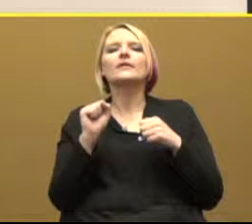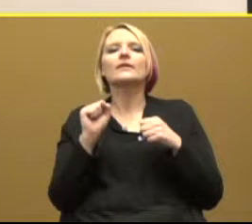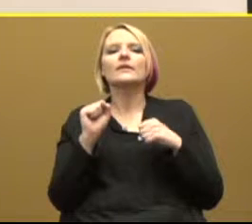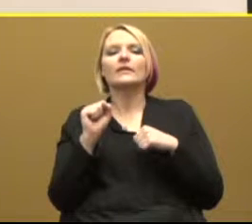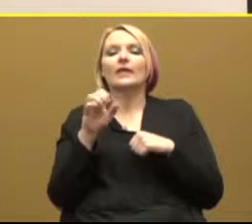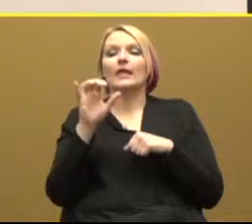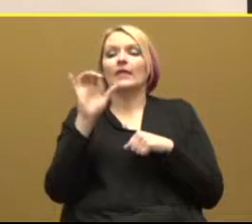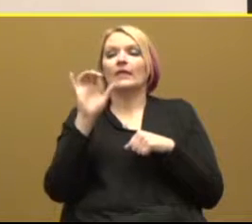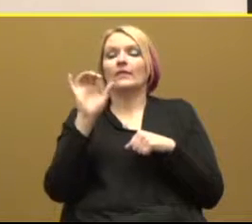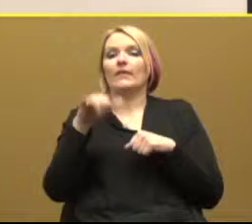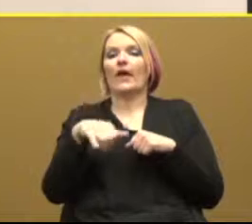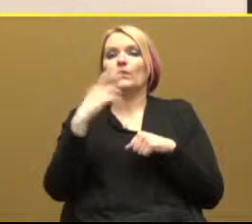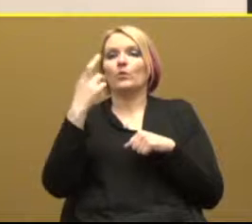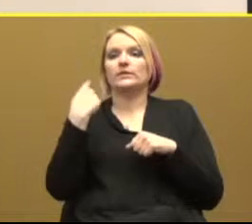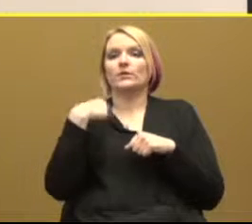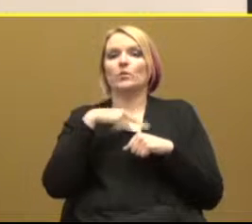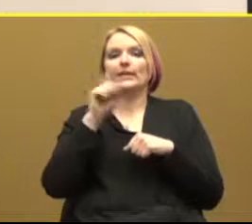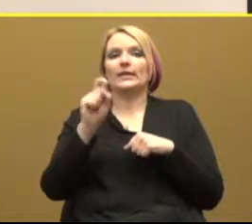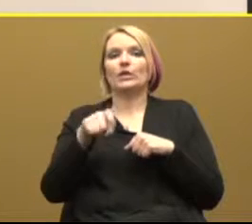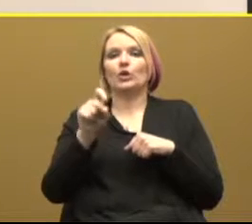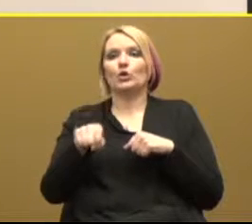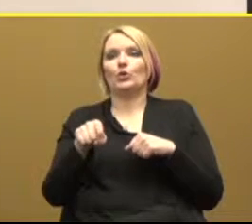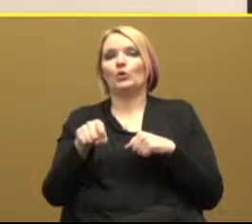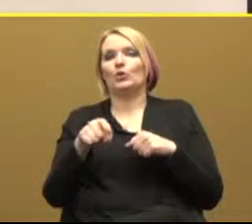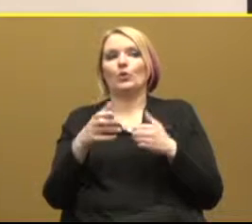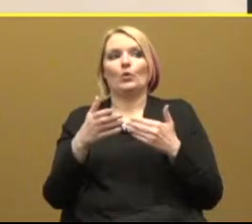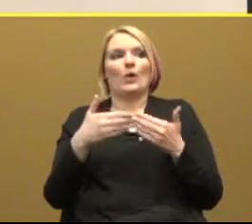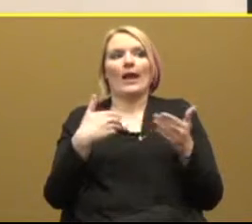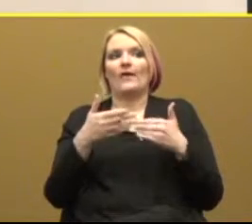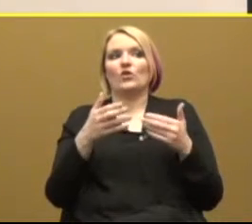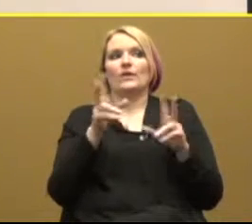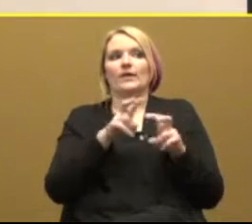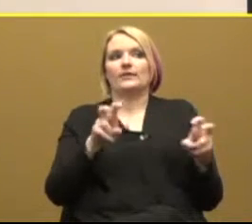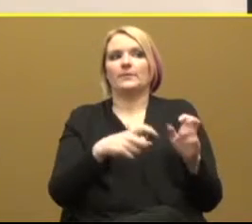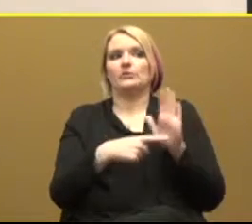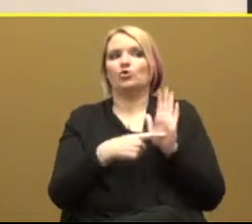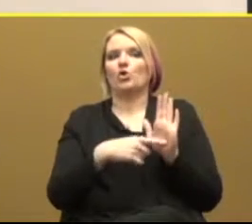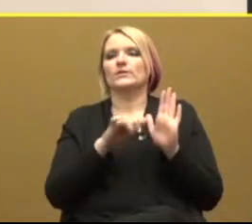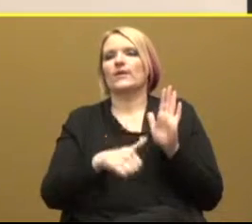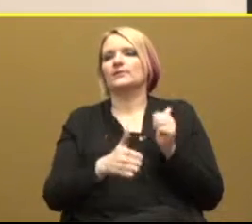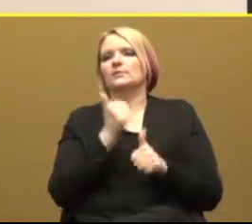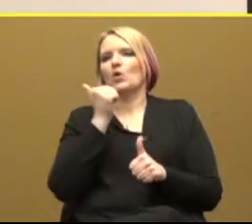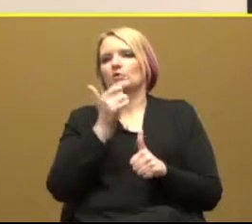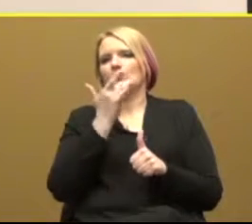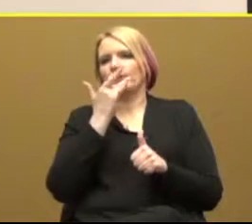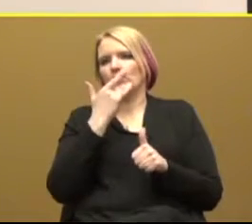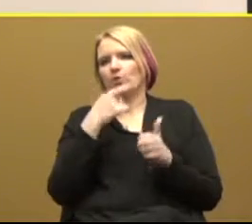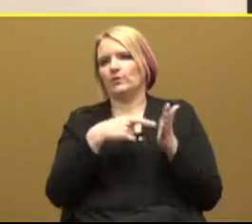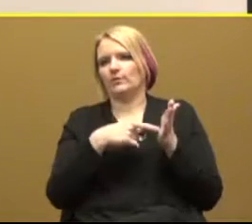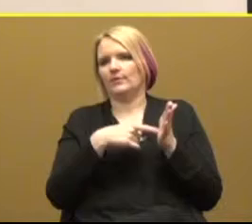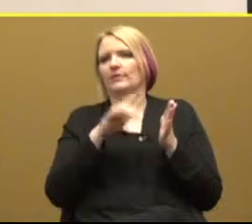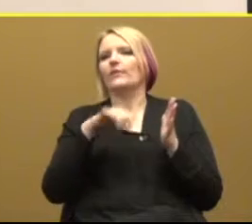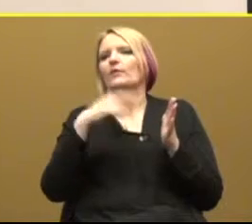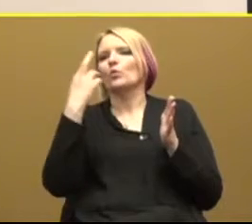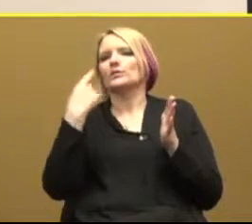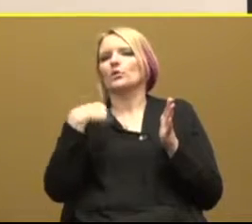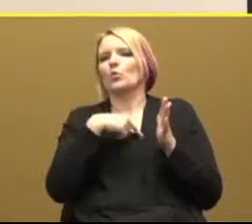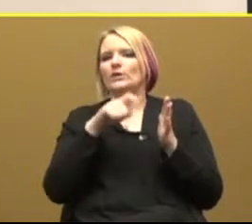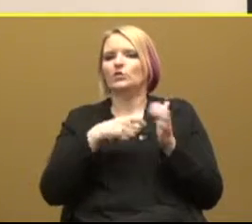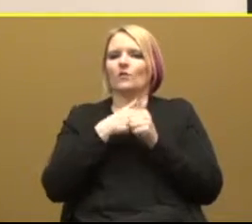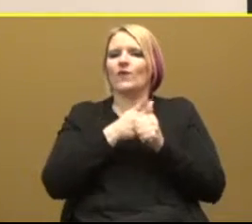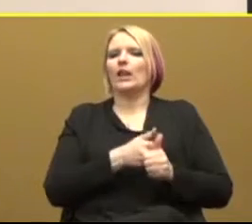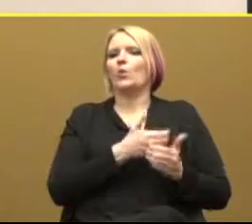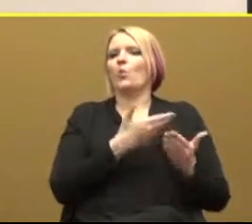why we need to use whatever the assessment indicates is the most preferred activity. This is why we need to use whatever